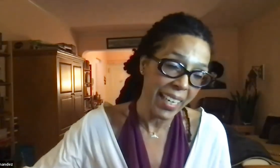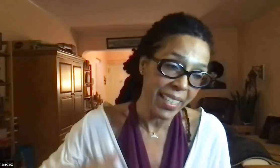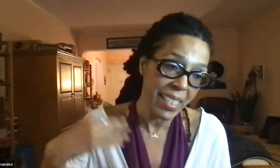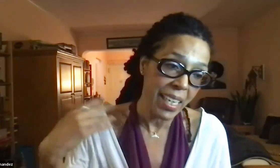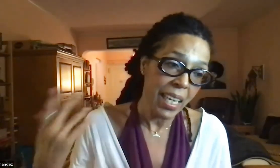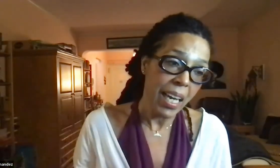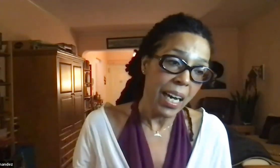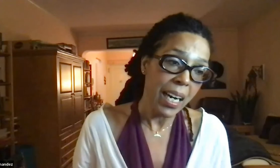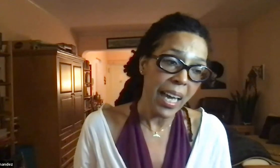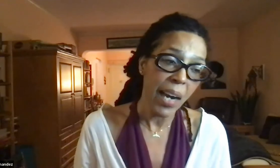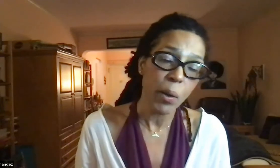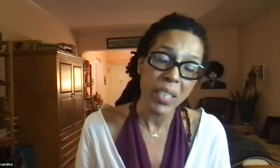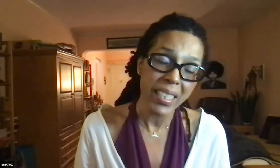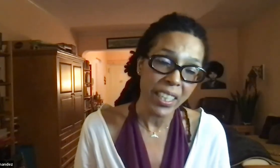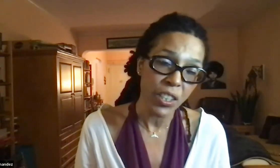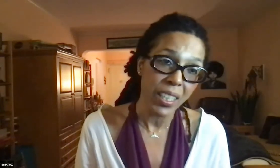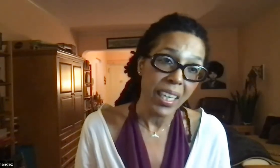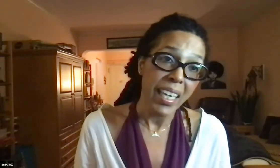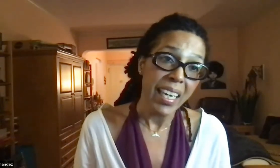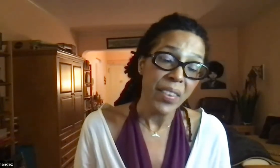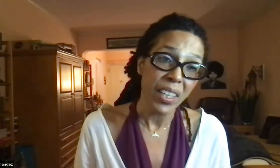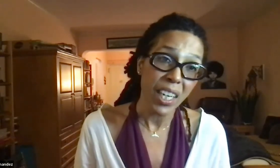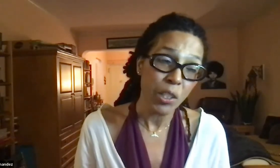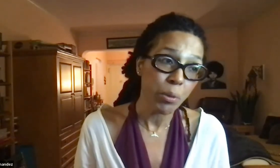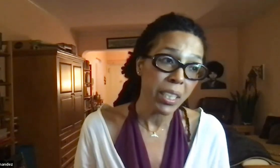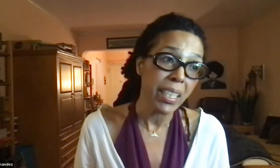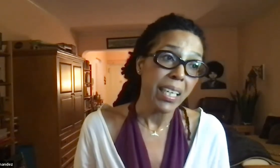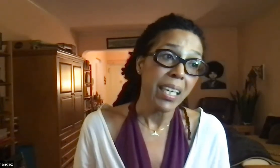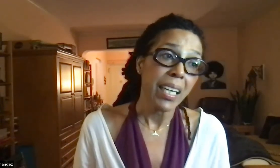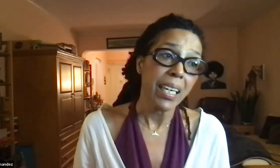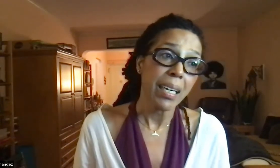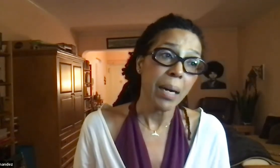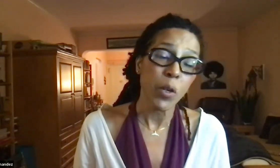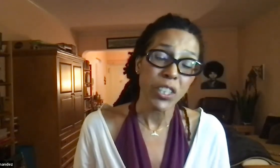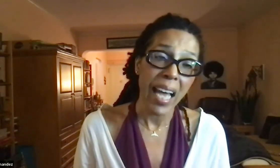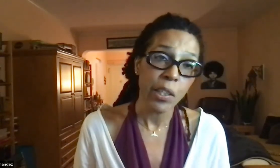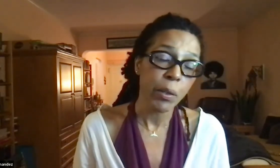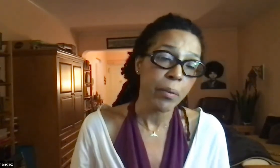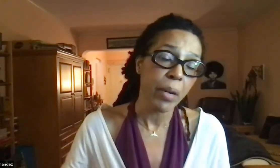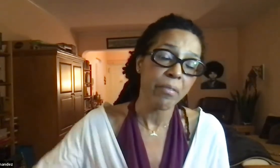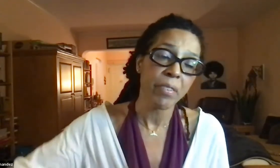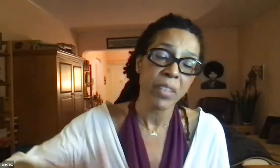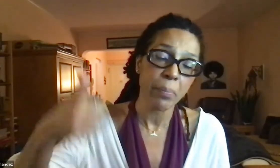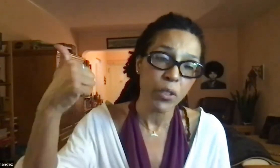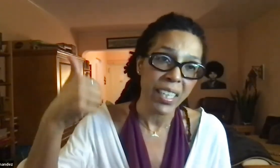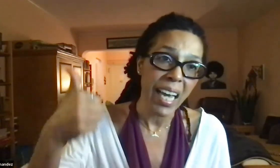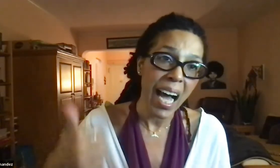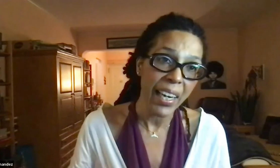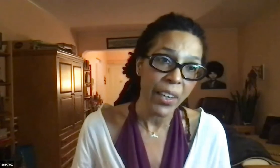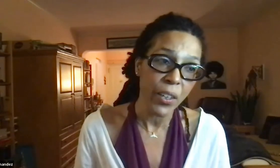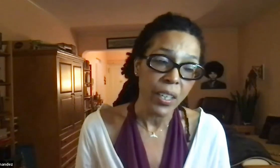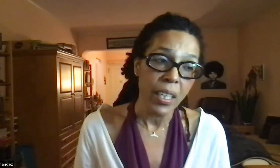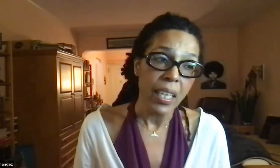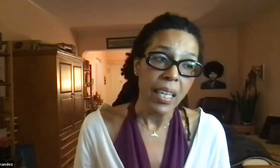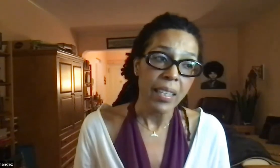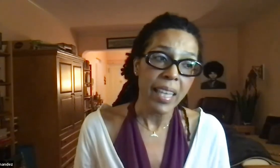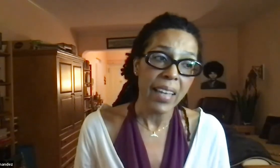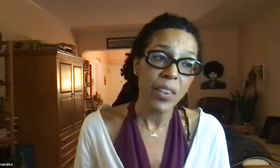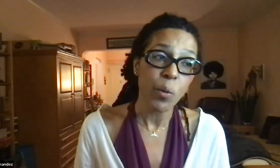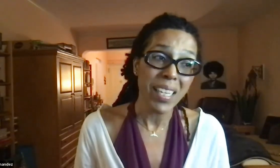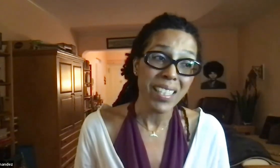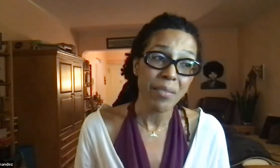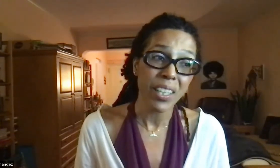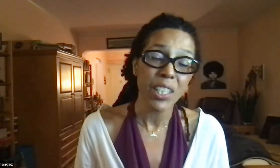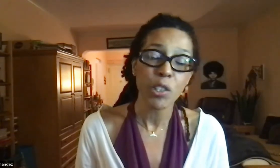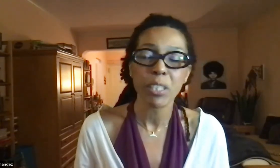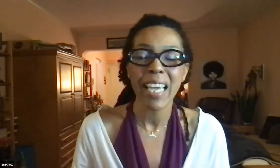the highest heroin addiction in the country. A mortality rate 50% higher than